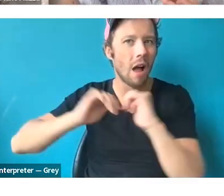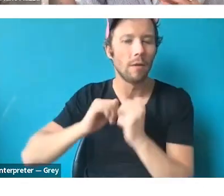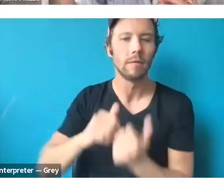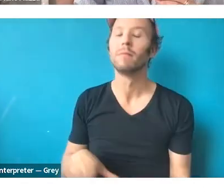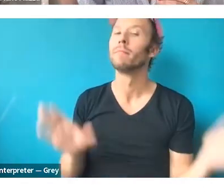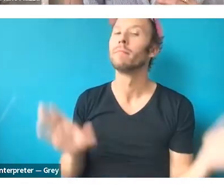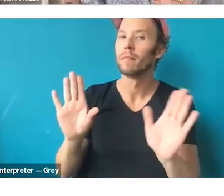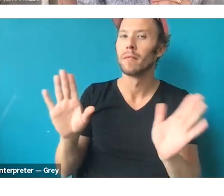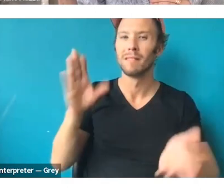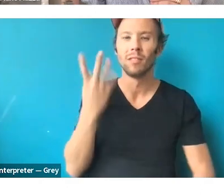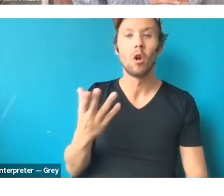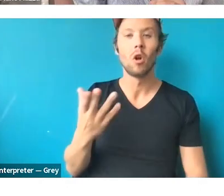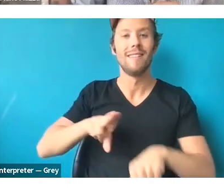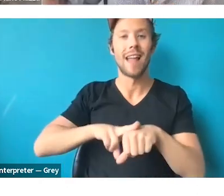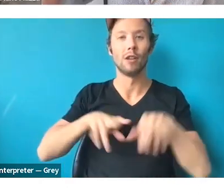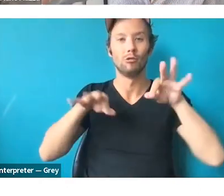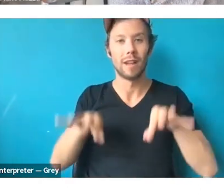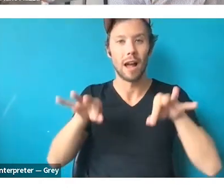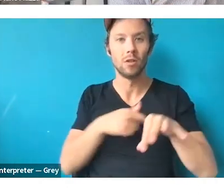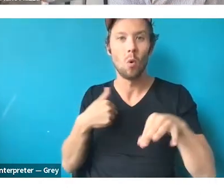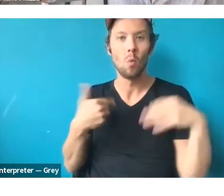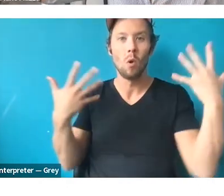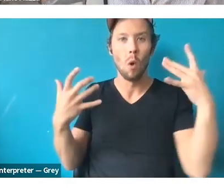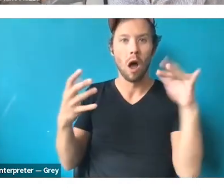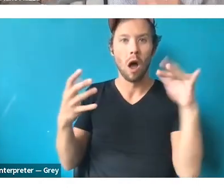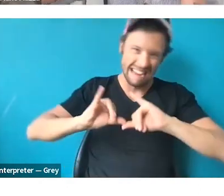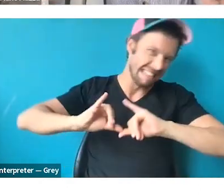scale natural dyes to a fast fashion